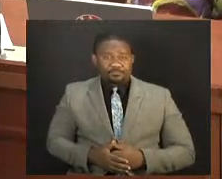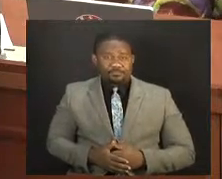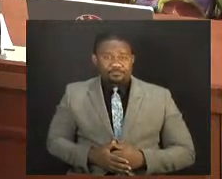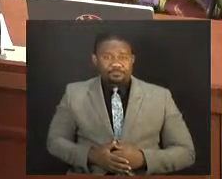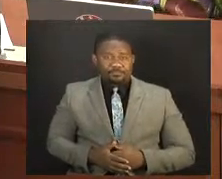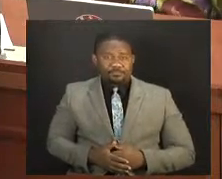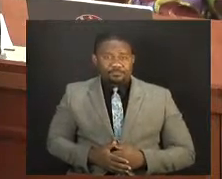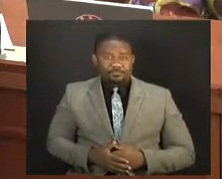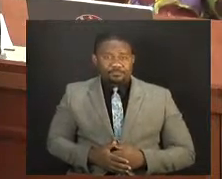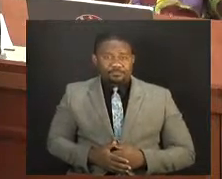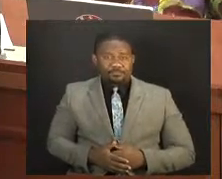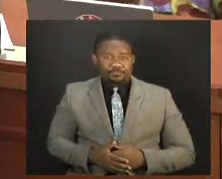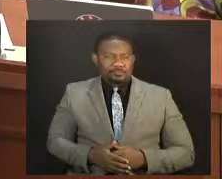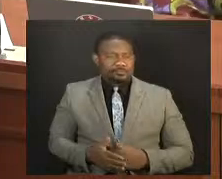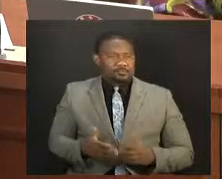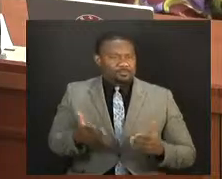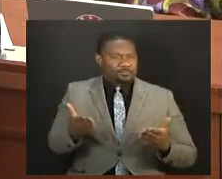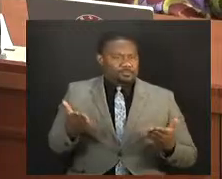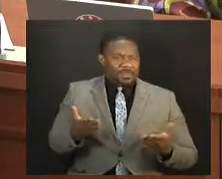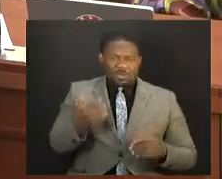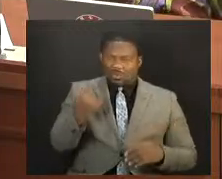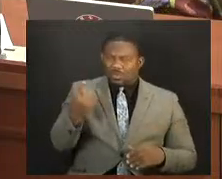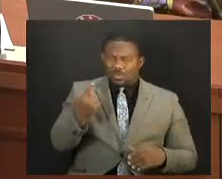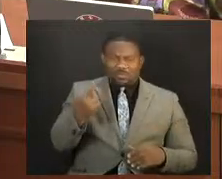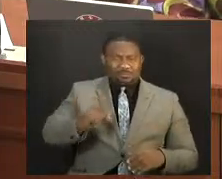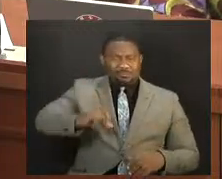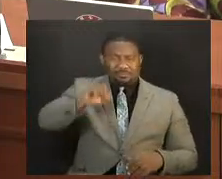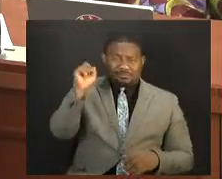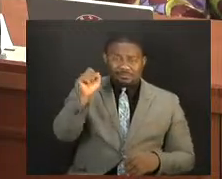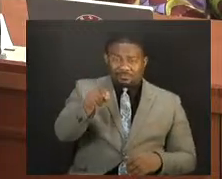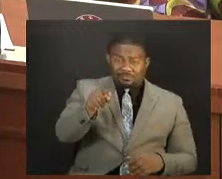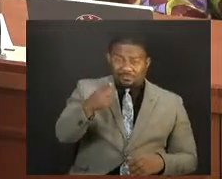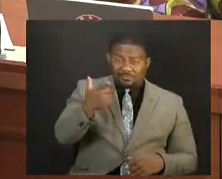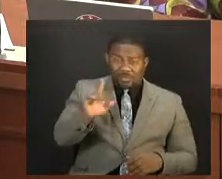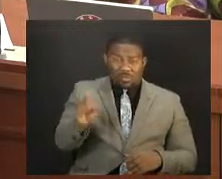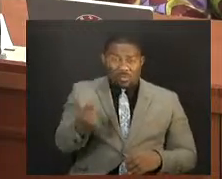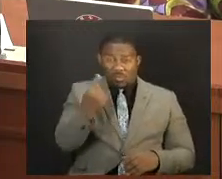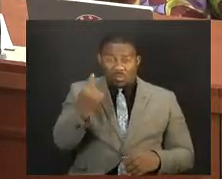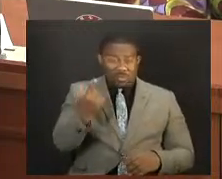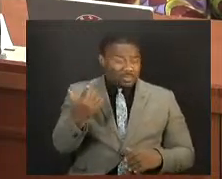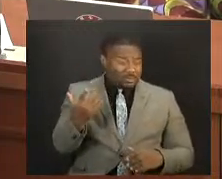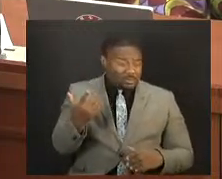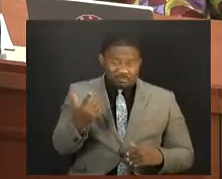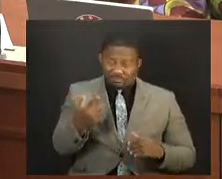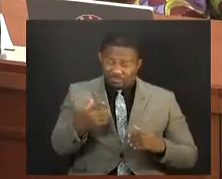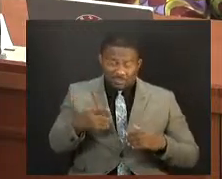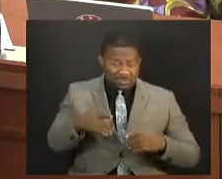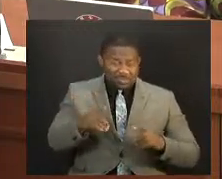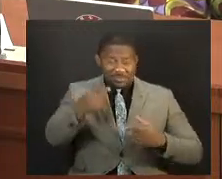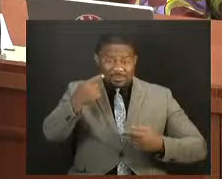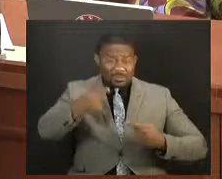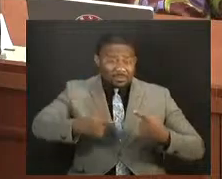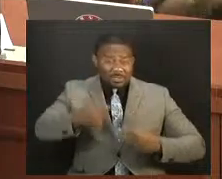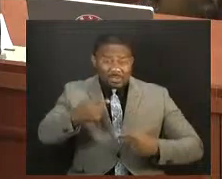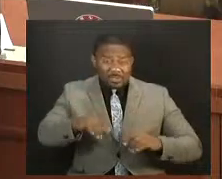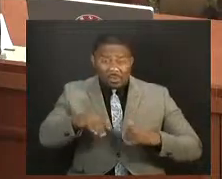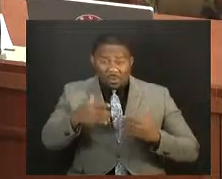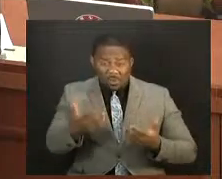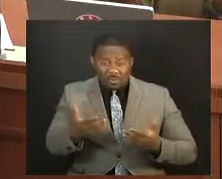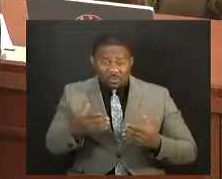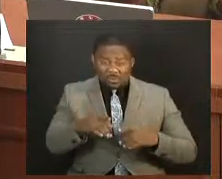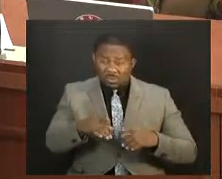questions in relation to matters that have come up during debate or during the sitting